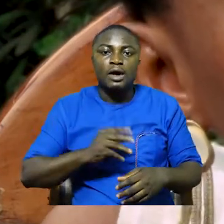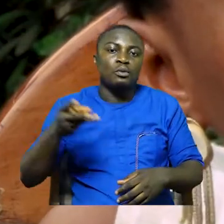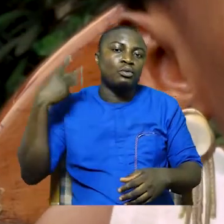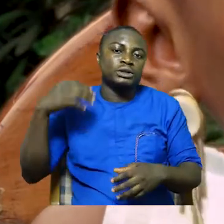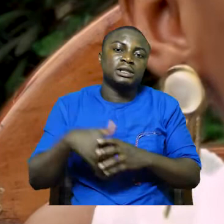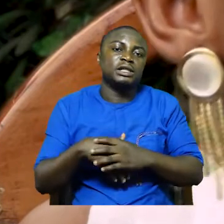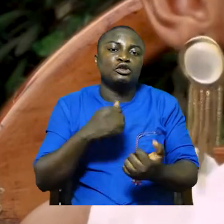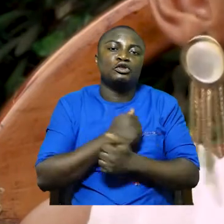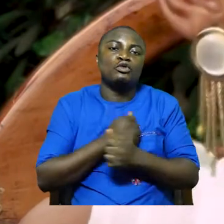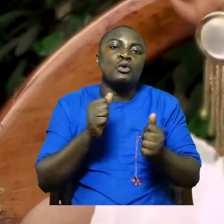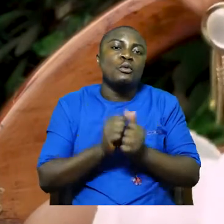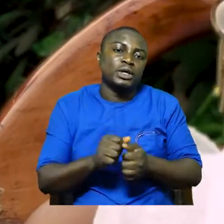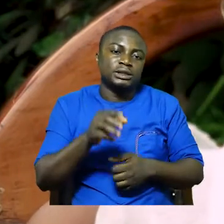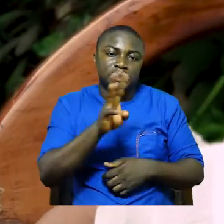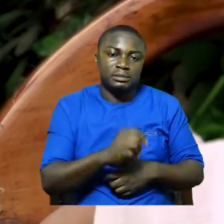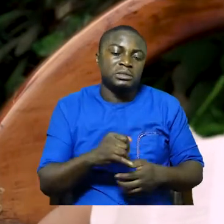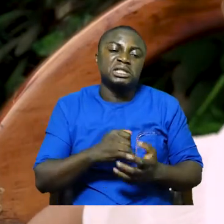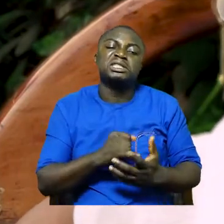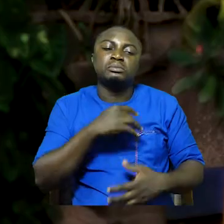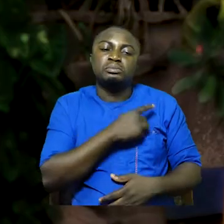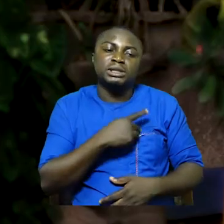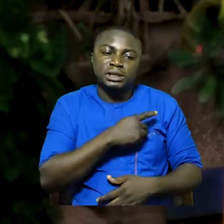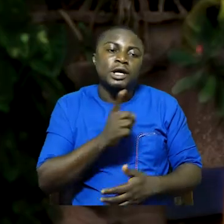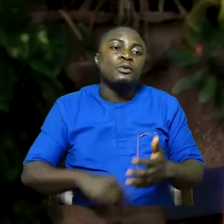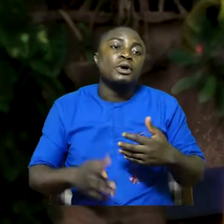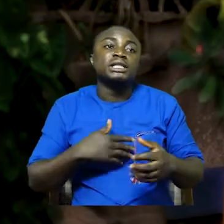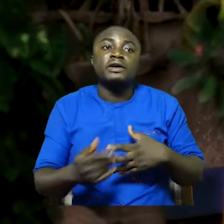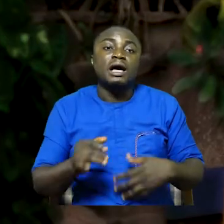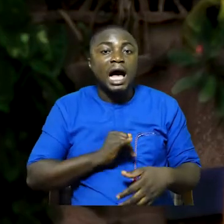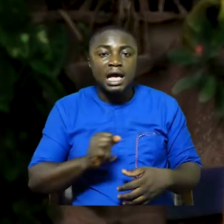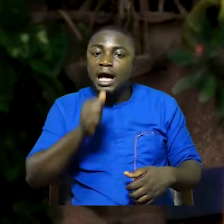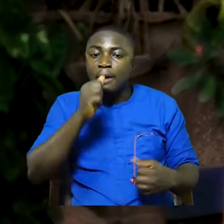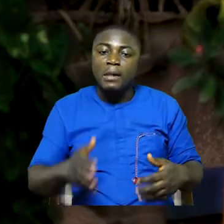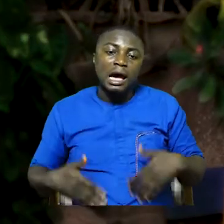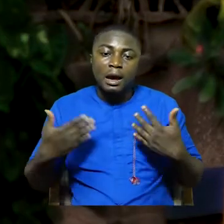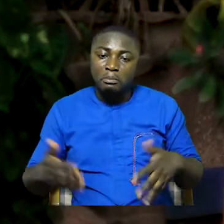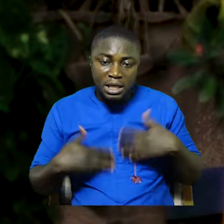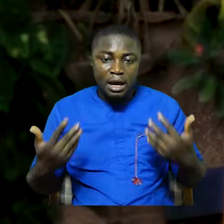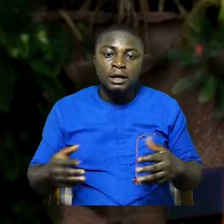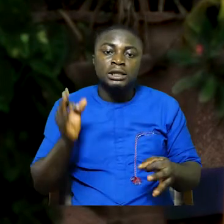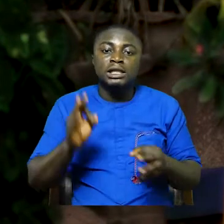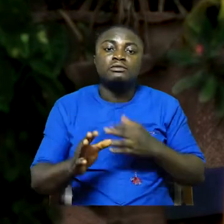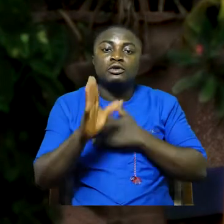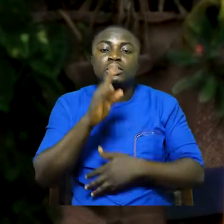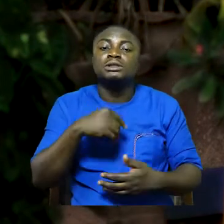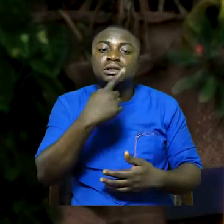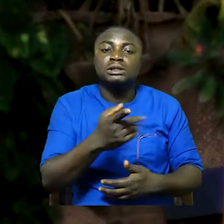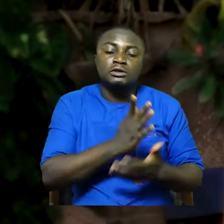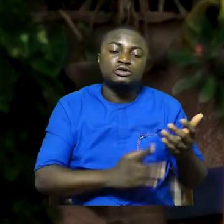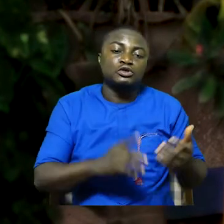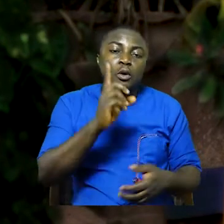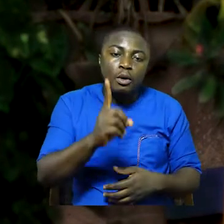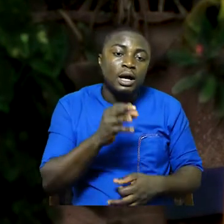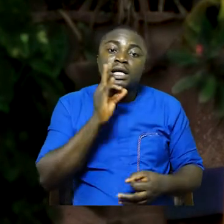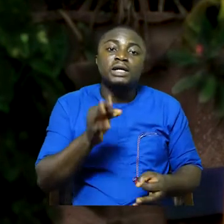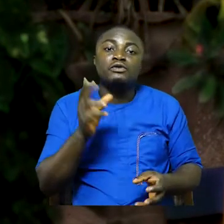cried because I was really in love with this guy. It's a pity, but whatever the case is, I'm happy. If God says there